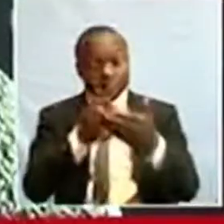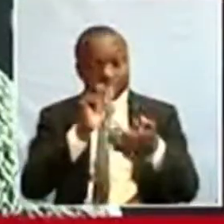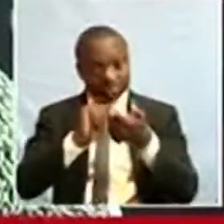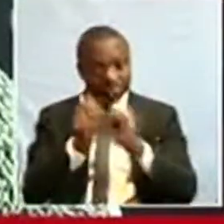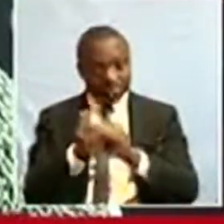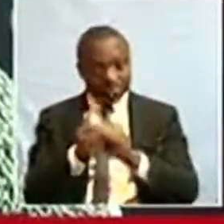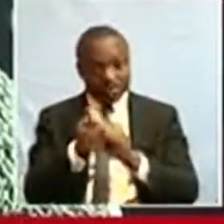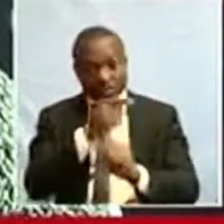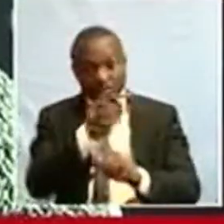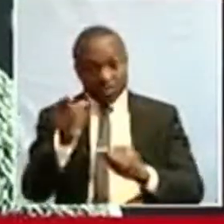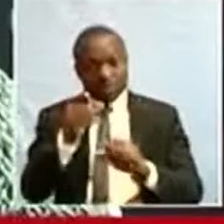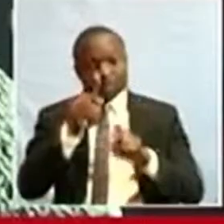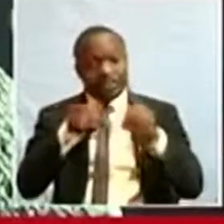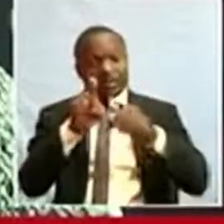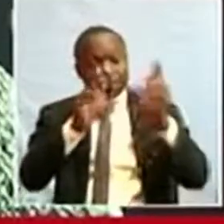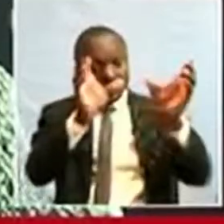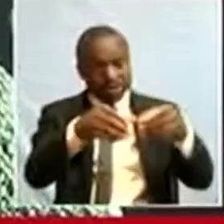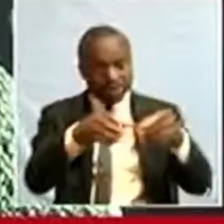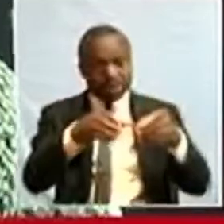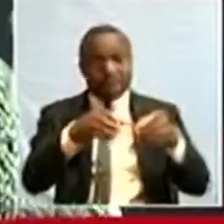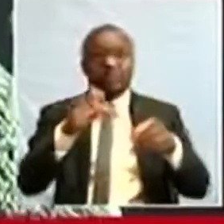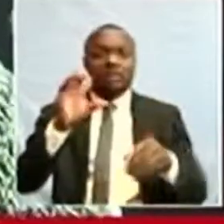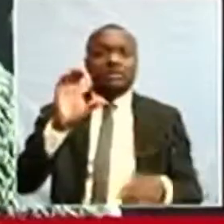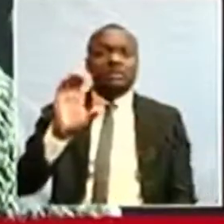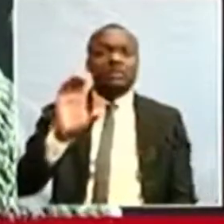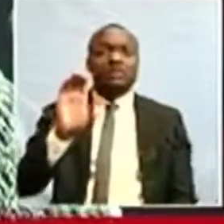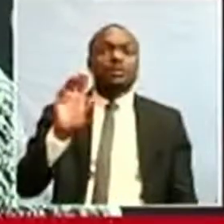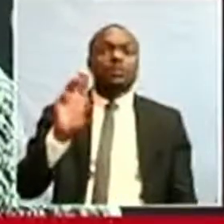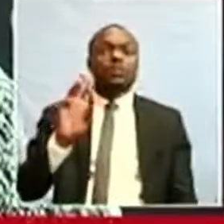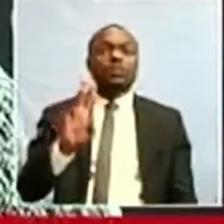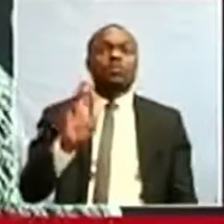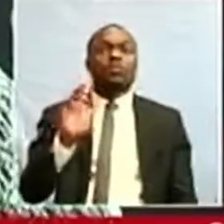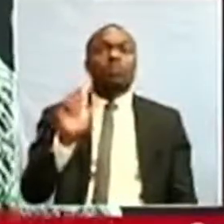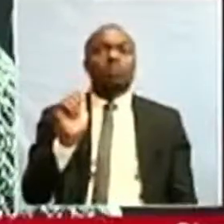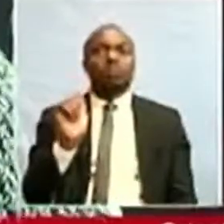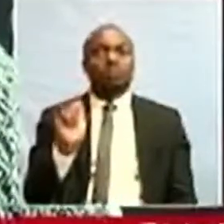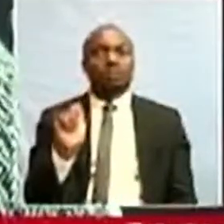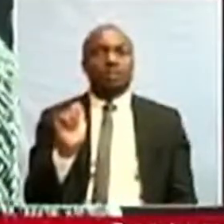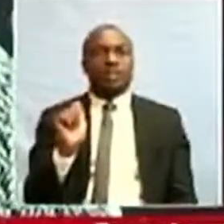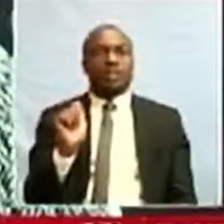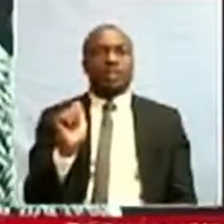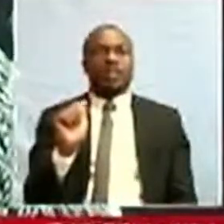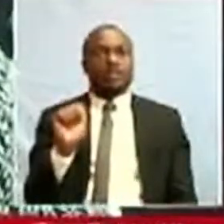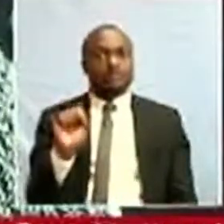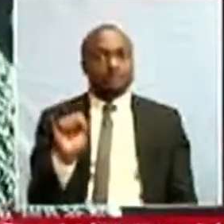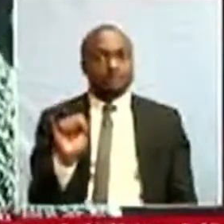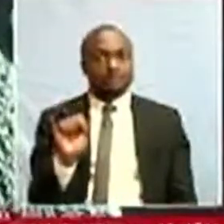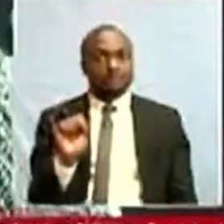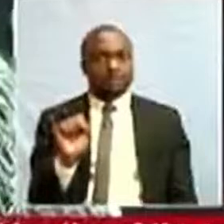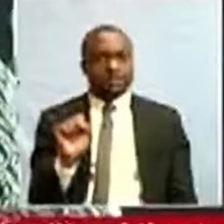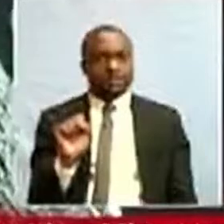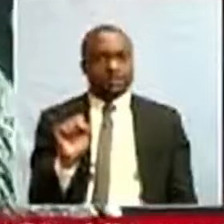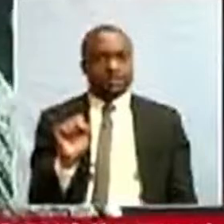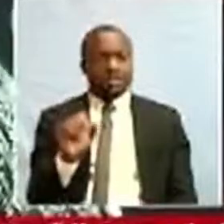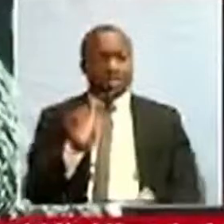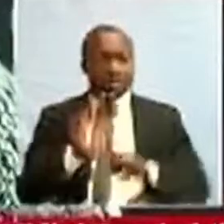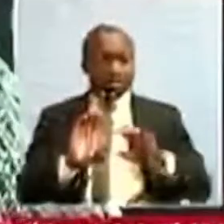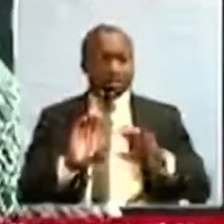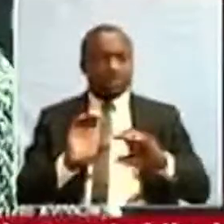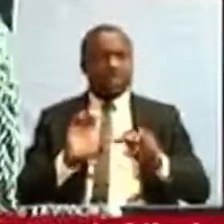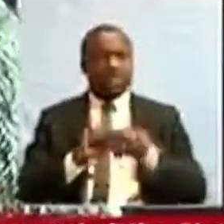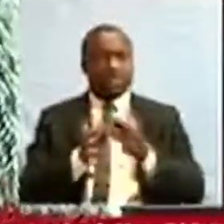the community? CWACs. Those are the causes of this problem, not even the system itself.